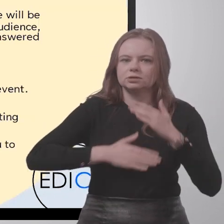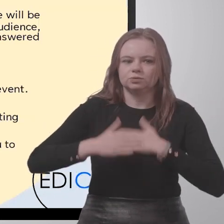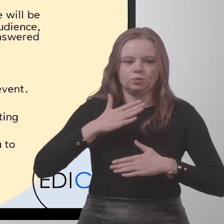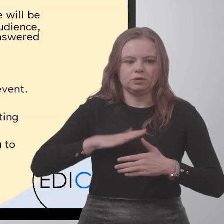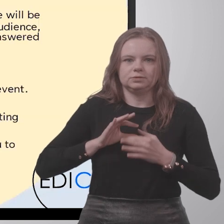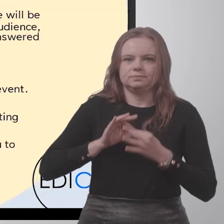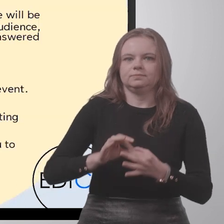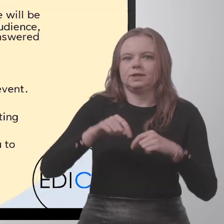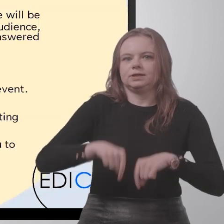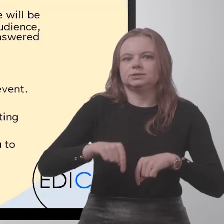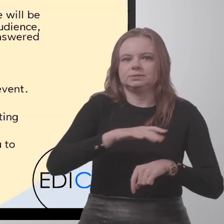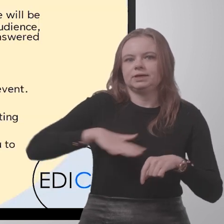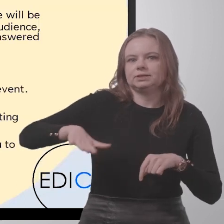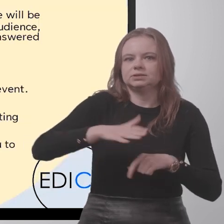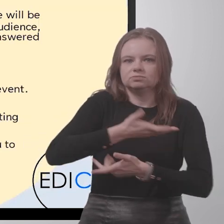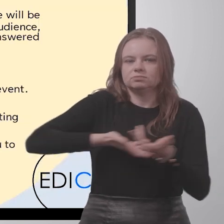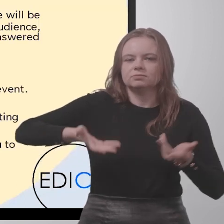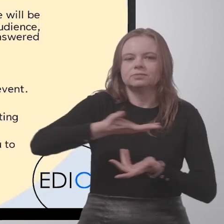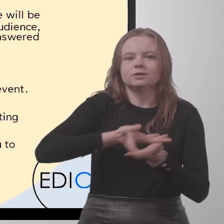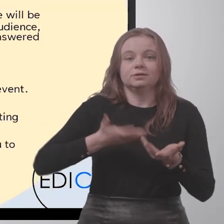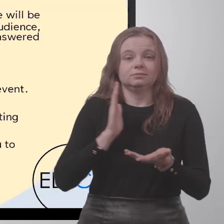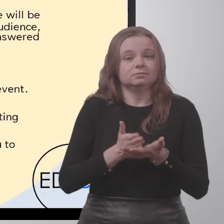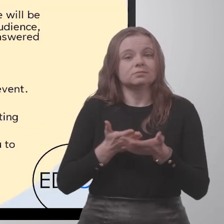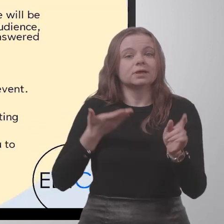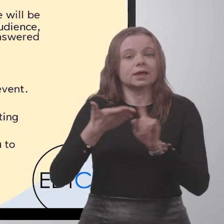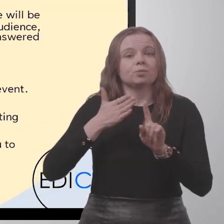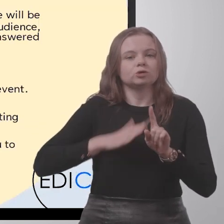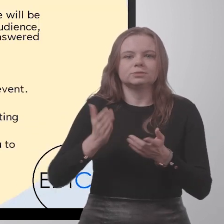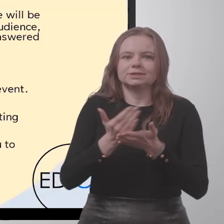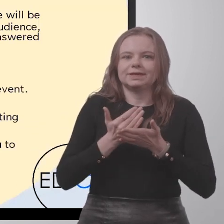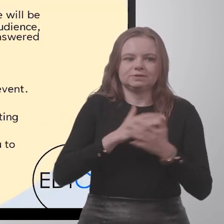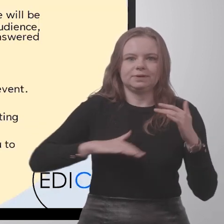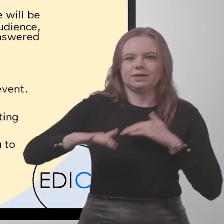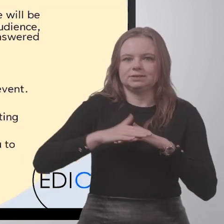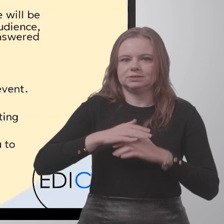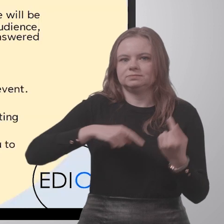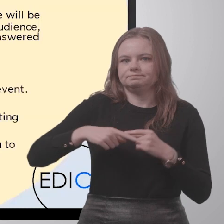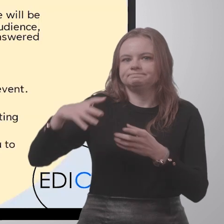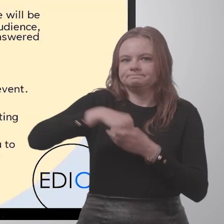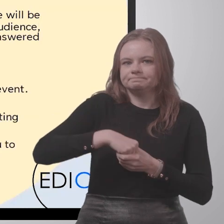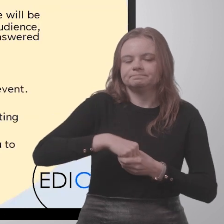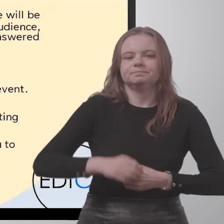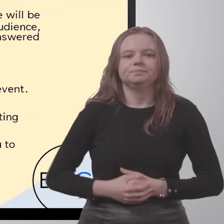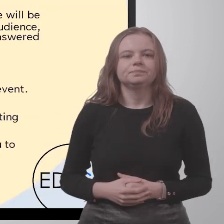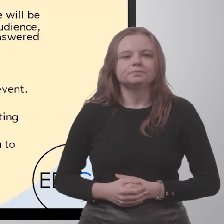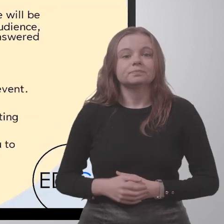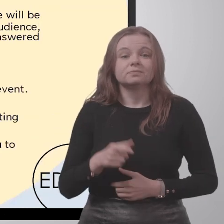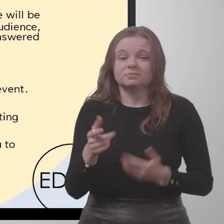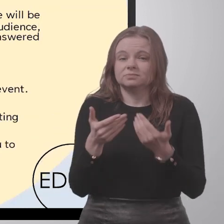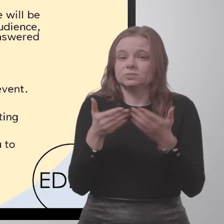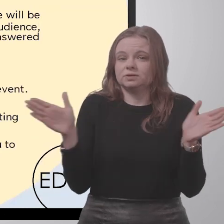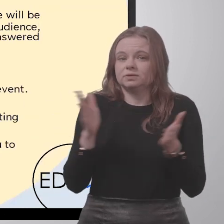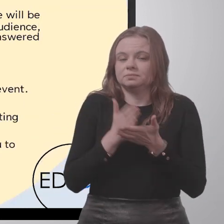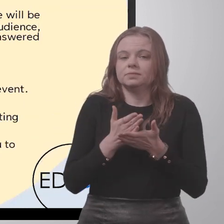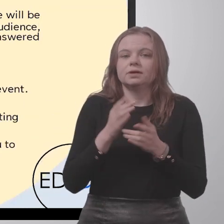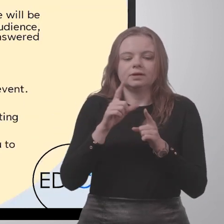kind of embody in these spaces, which we ultimately want to be a safe space for everyone. So generally speaking,